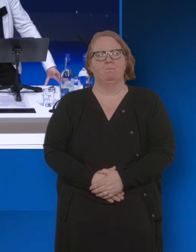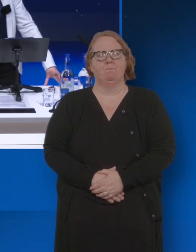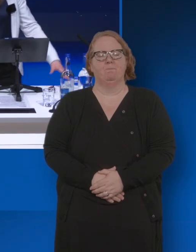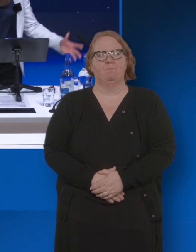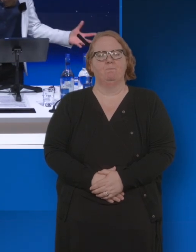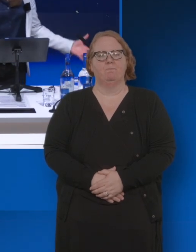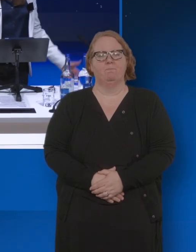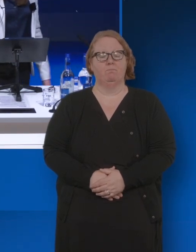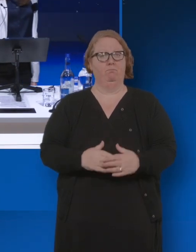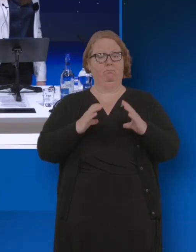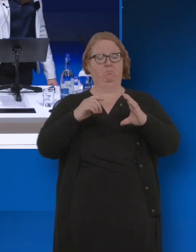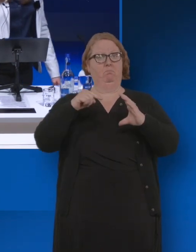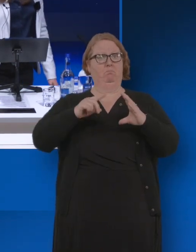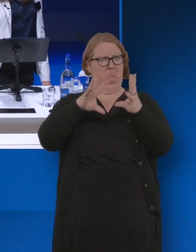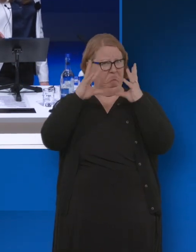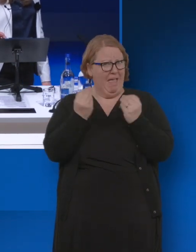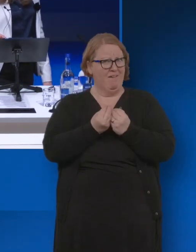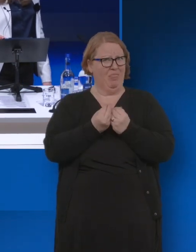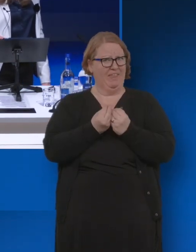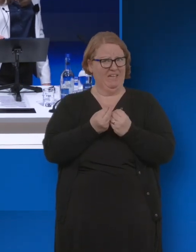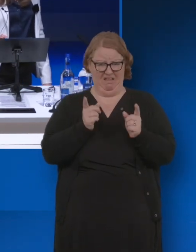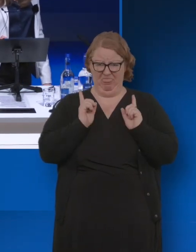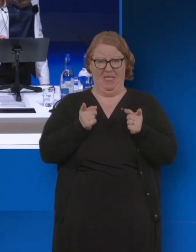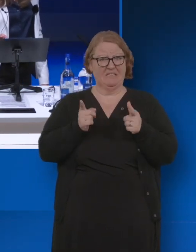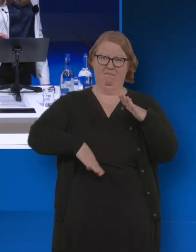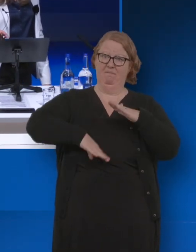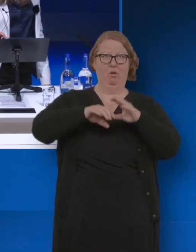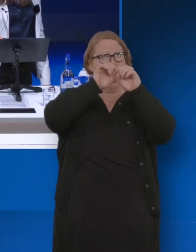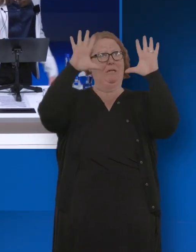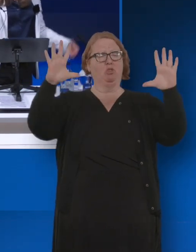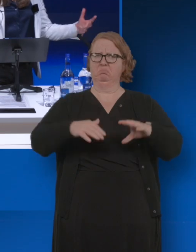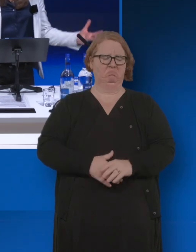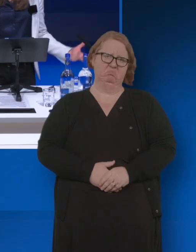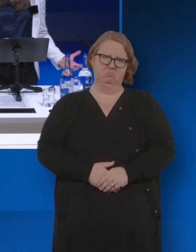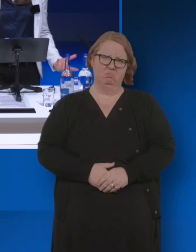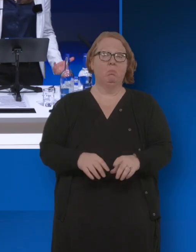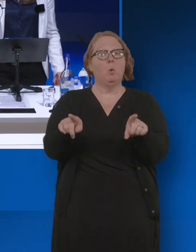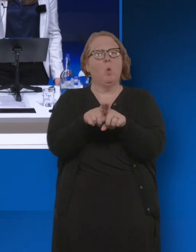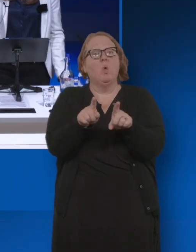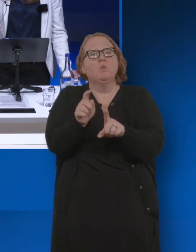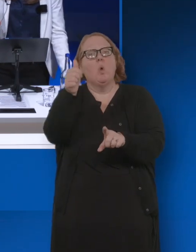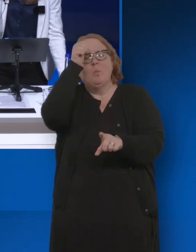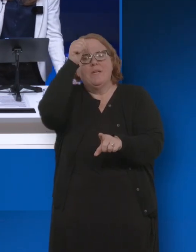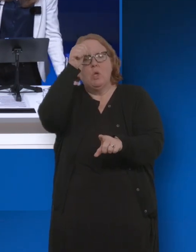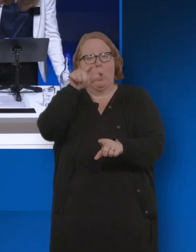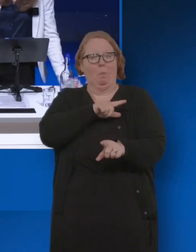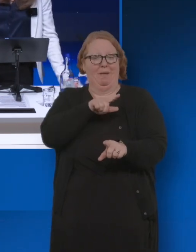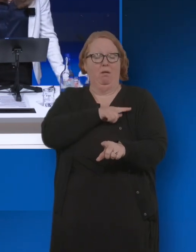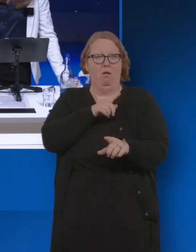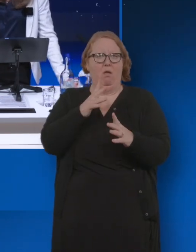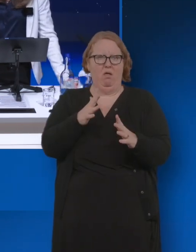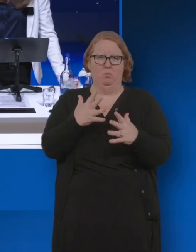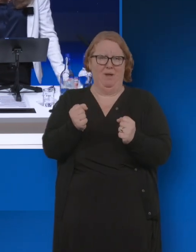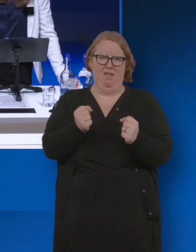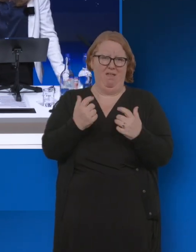life. And so surely the brain can't be the whole story. We also know this because the hundreds